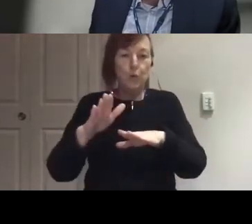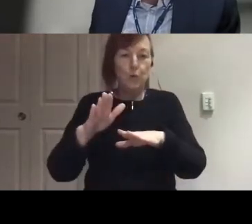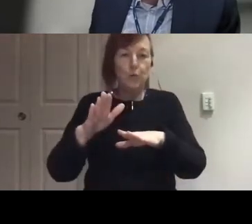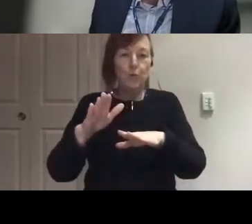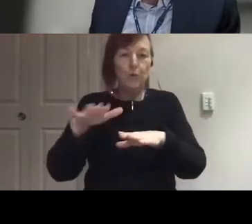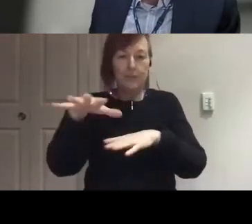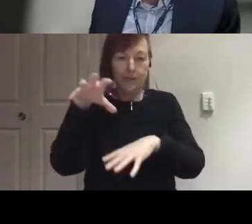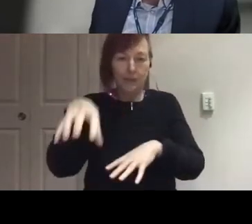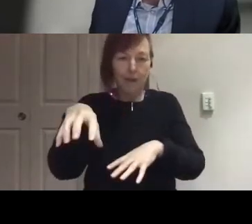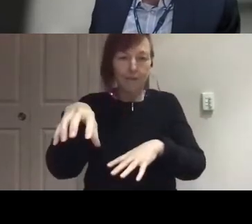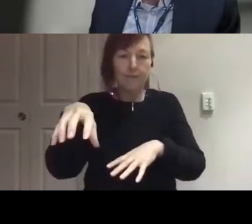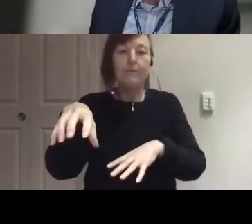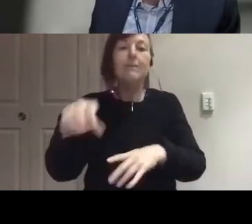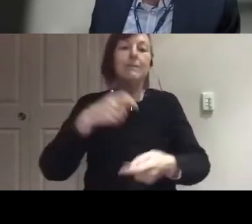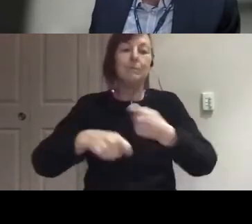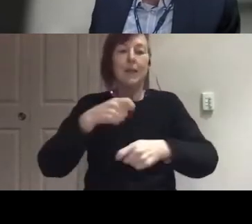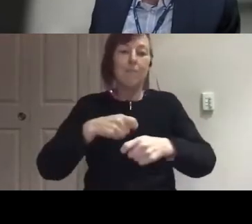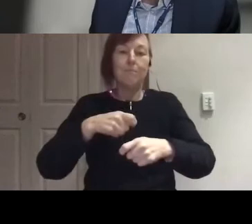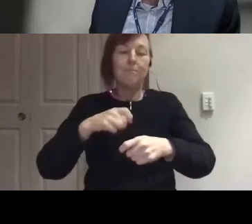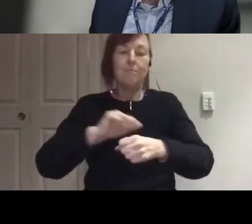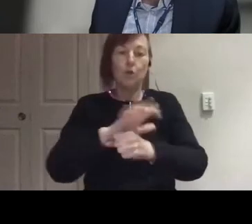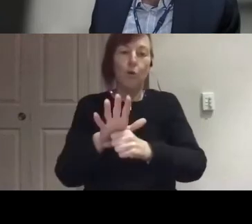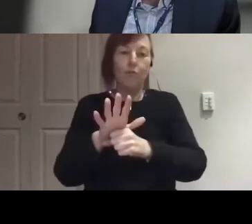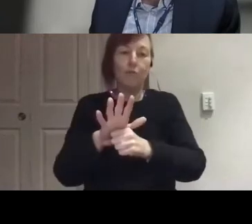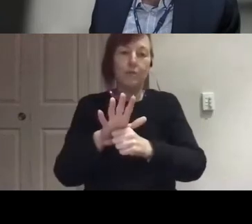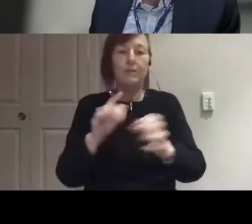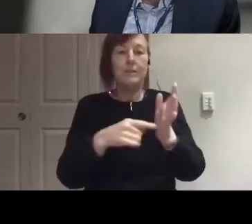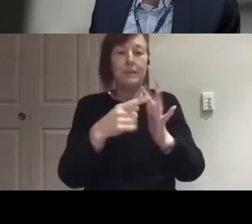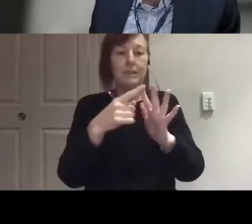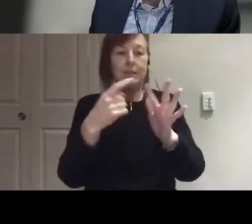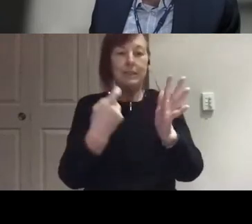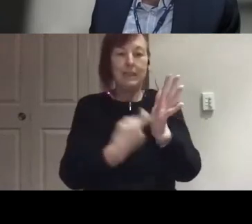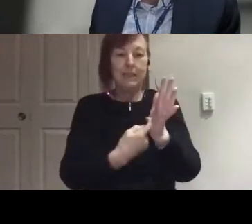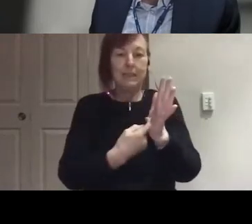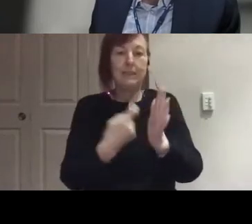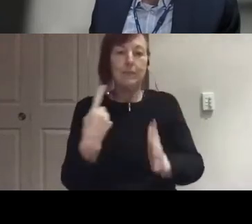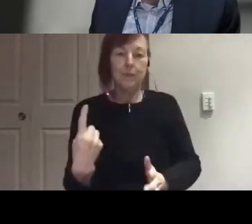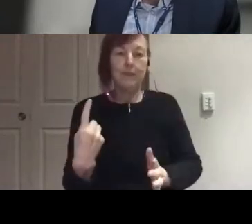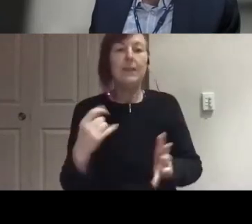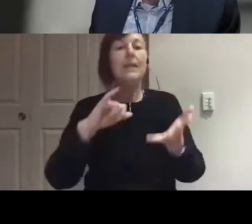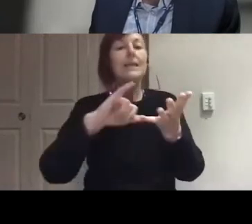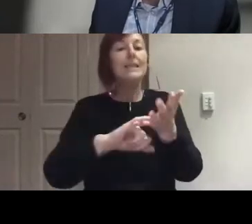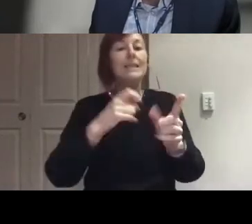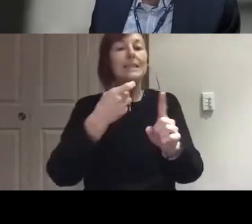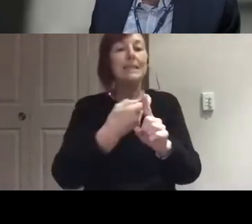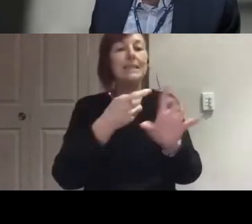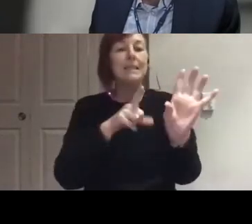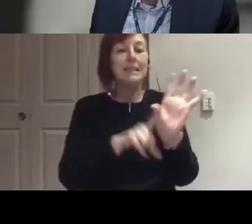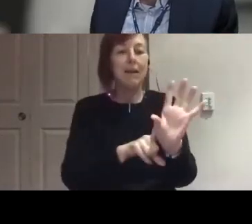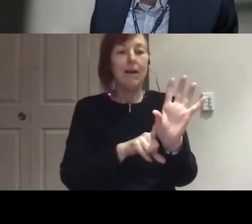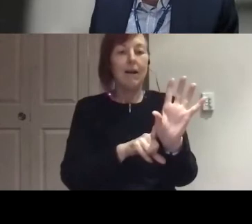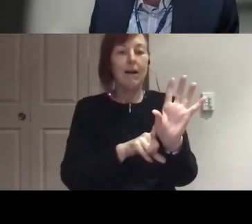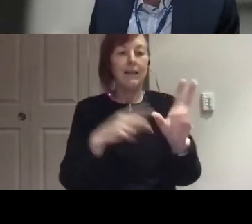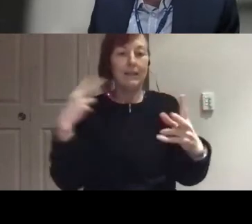out. It is for anyone who visited the hairdressing salon, Sky Salon, from the 15th to the 20th of